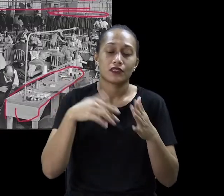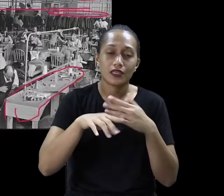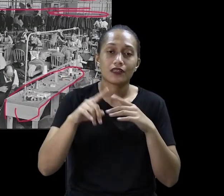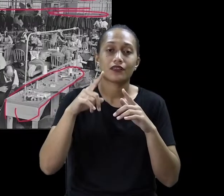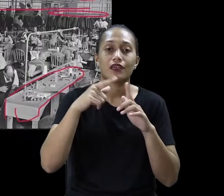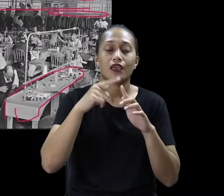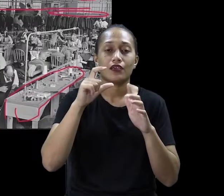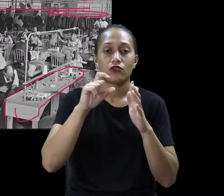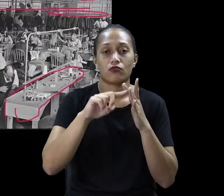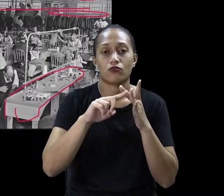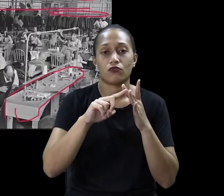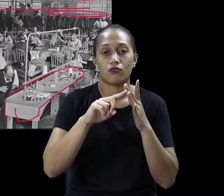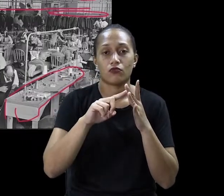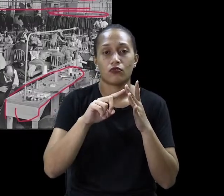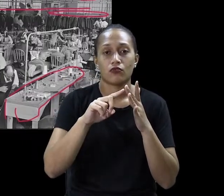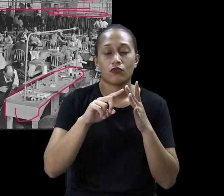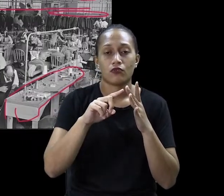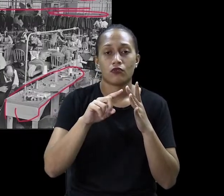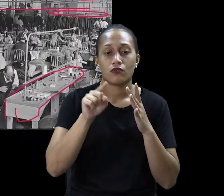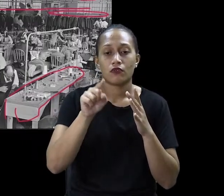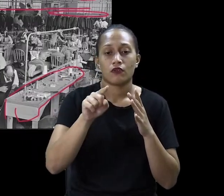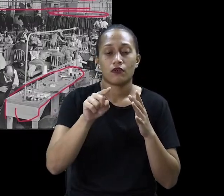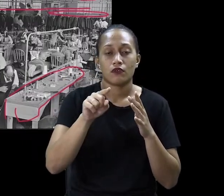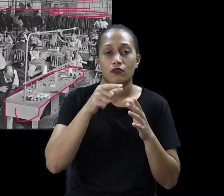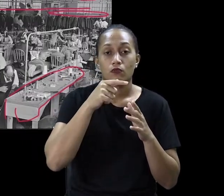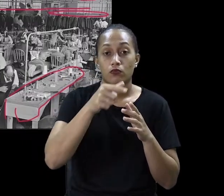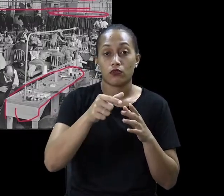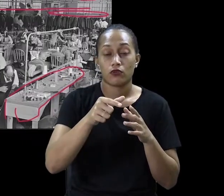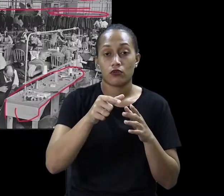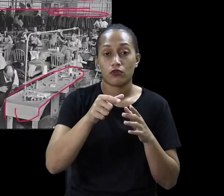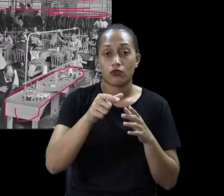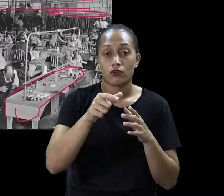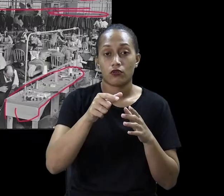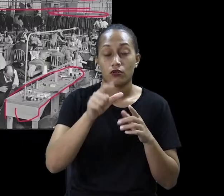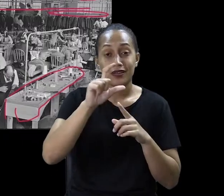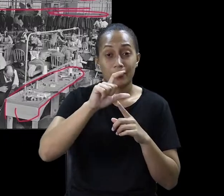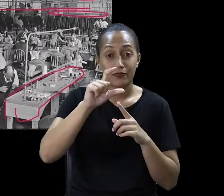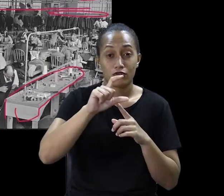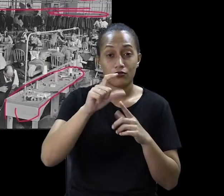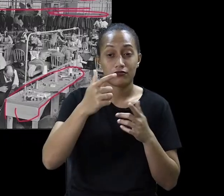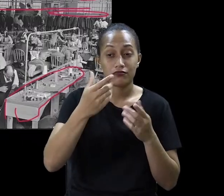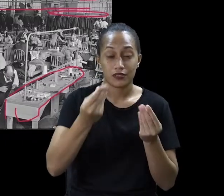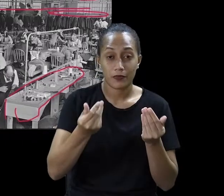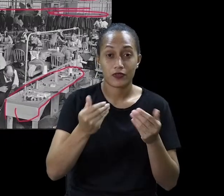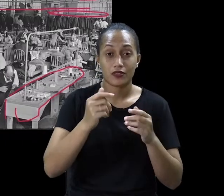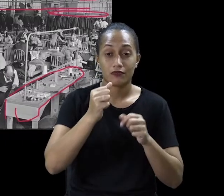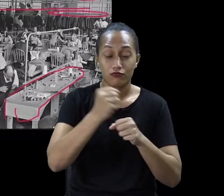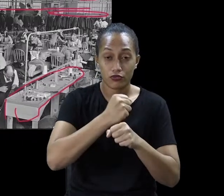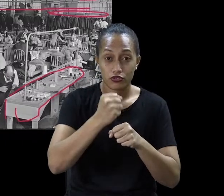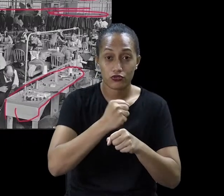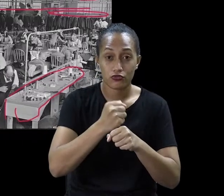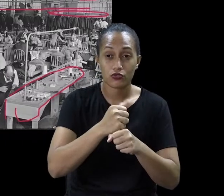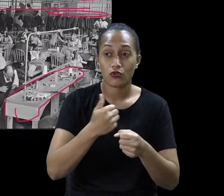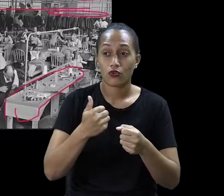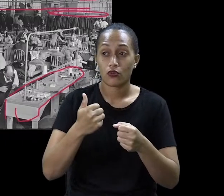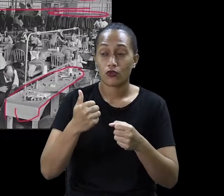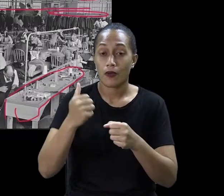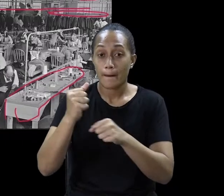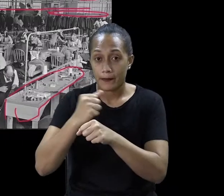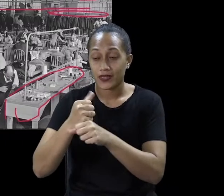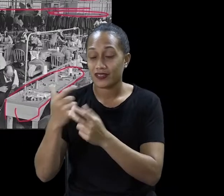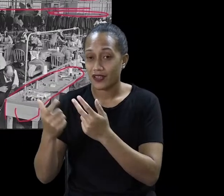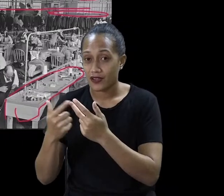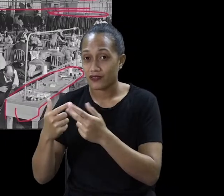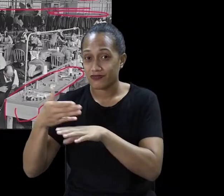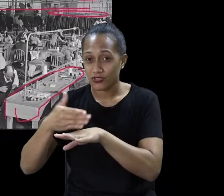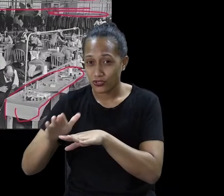for the farm. It's being used to produce the output of the farm. Now, the place that's different than everyday language. In everyday language,